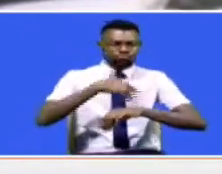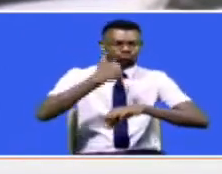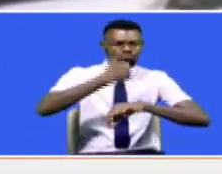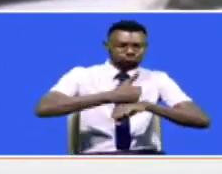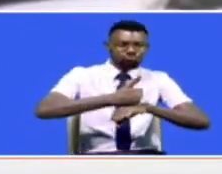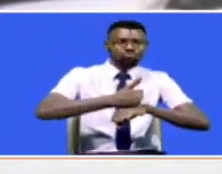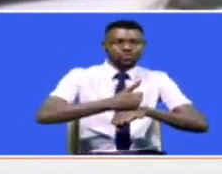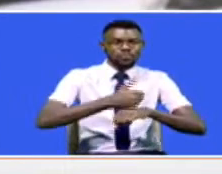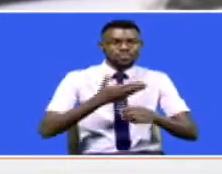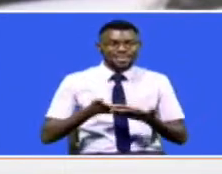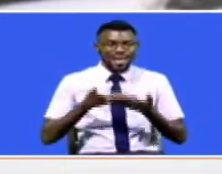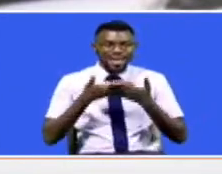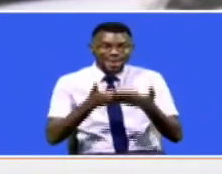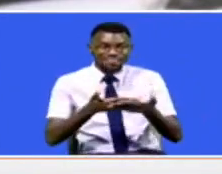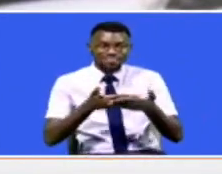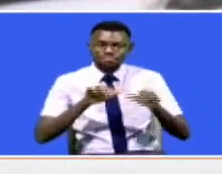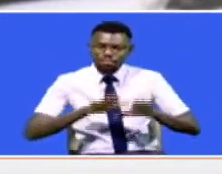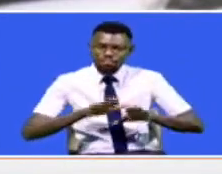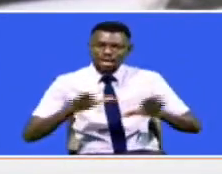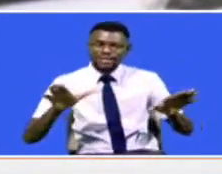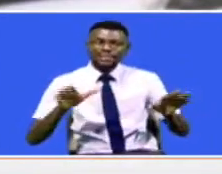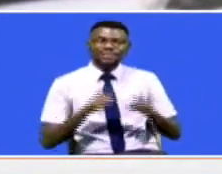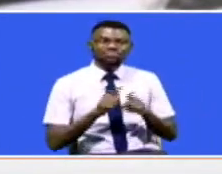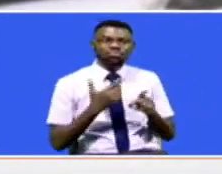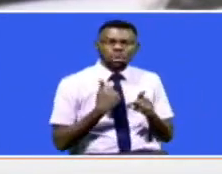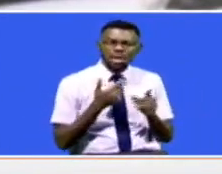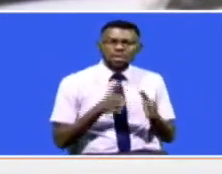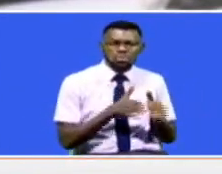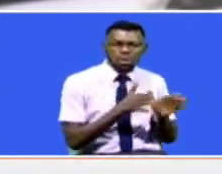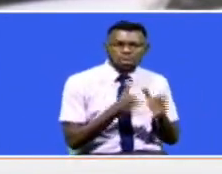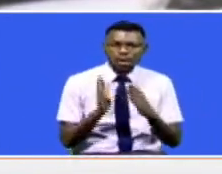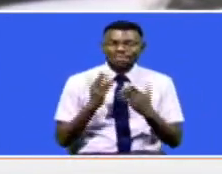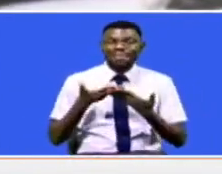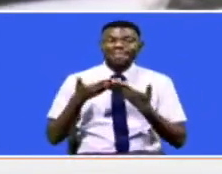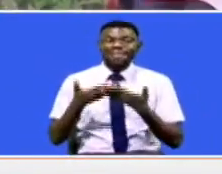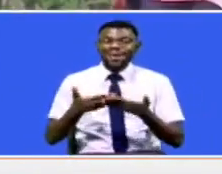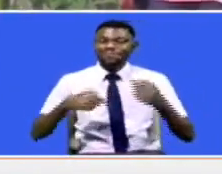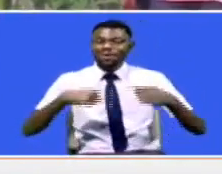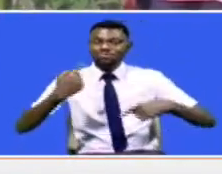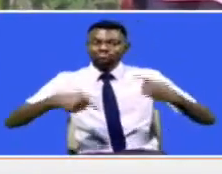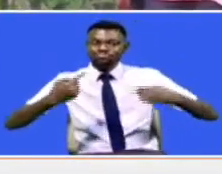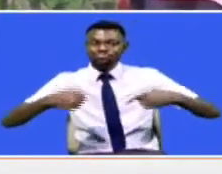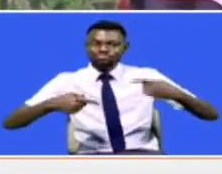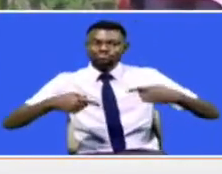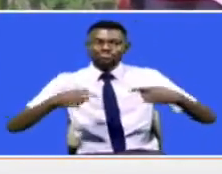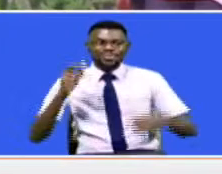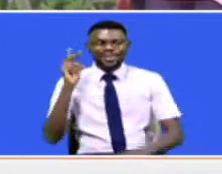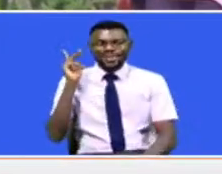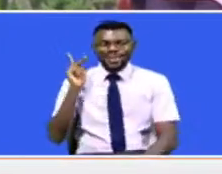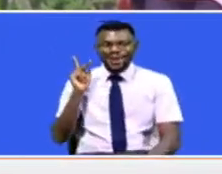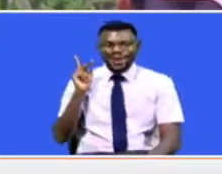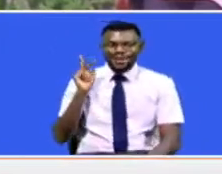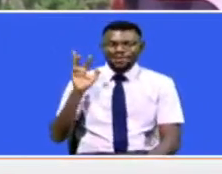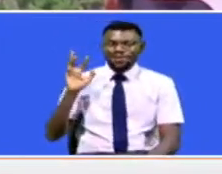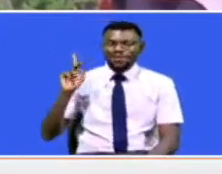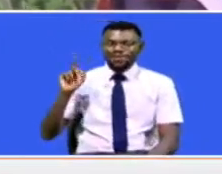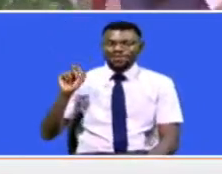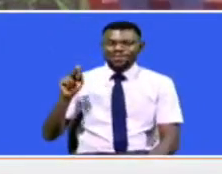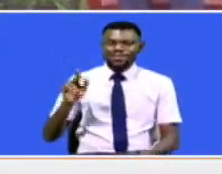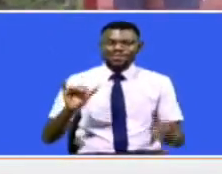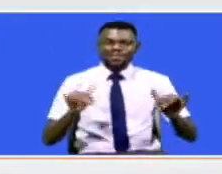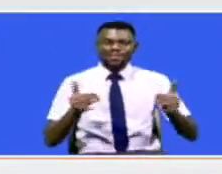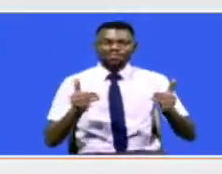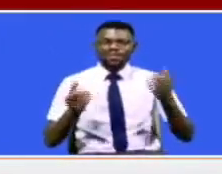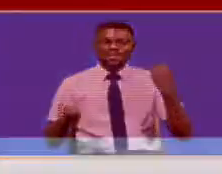sub-sectors, markets where it can be done, so that we'll create a kind of a mechanism that will allow for competition. Ken Gashuhi, KTN News, Kericho